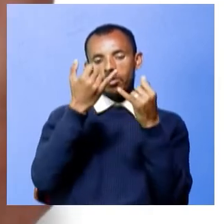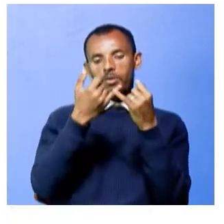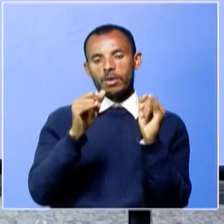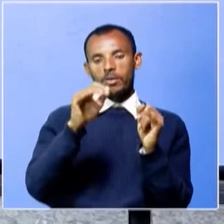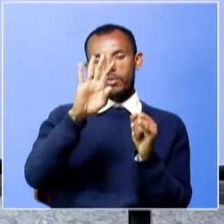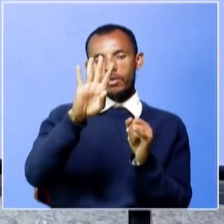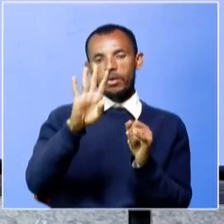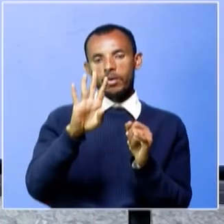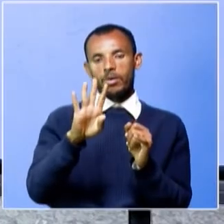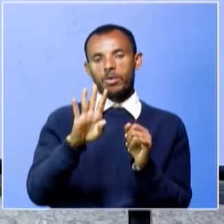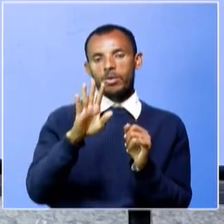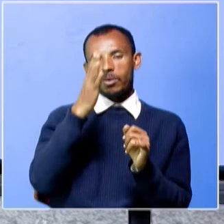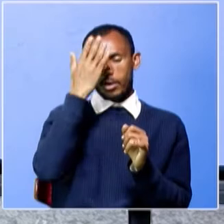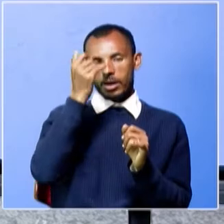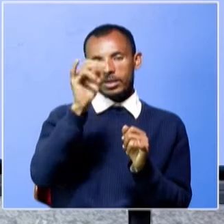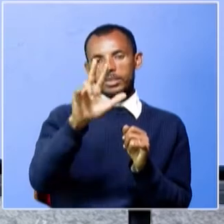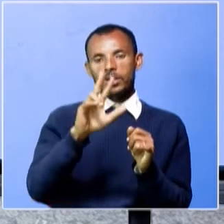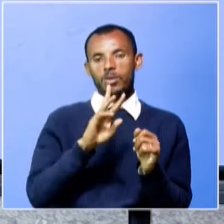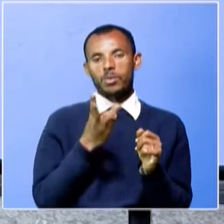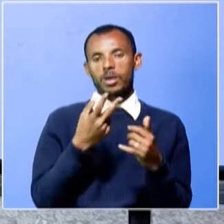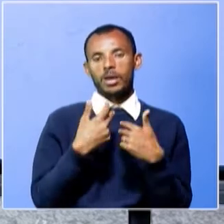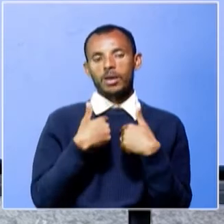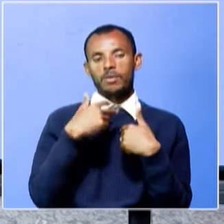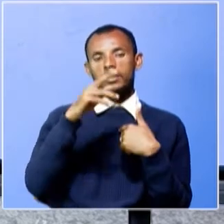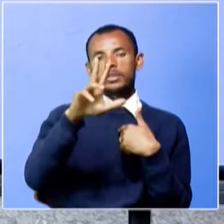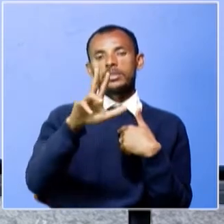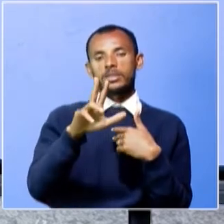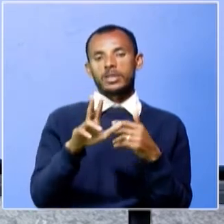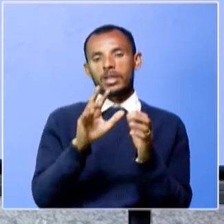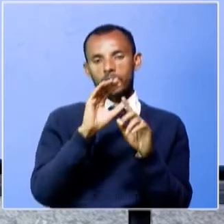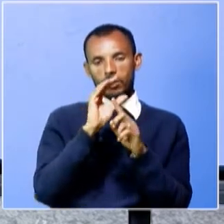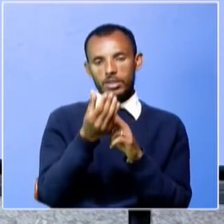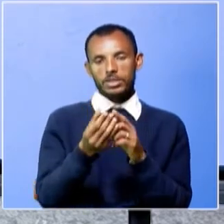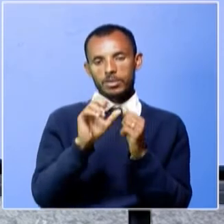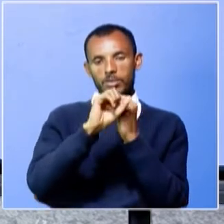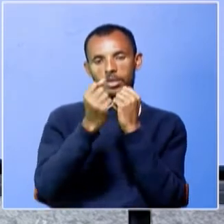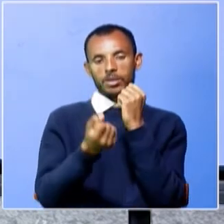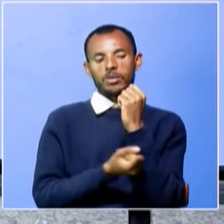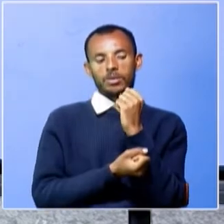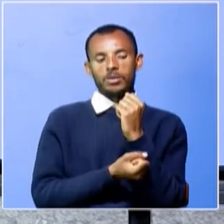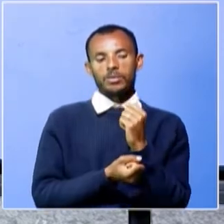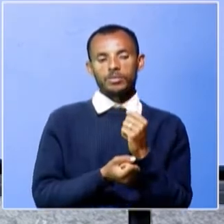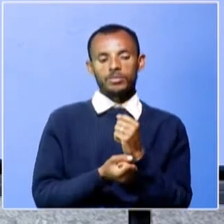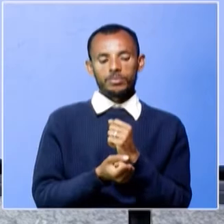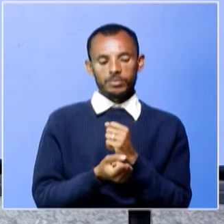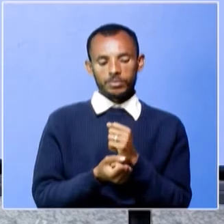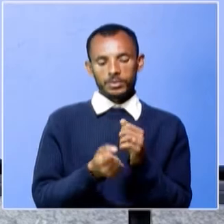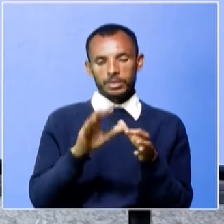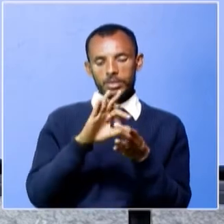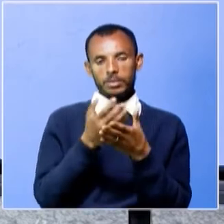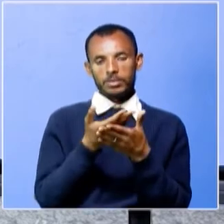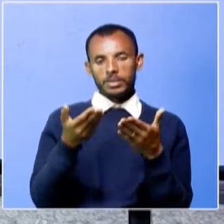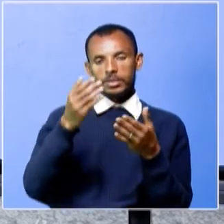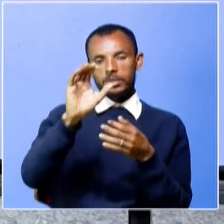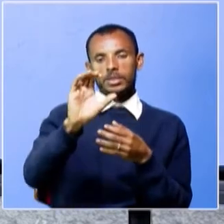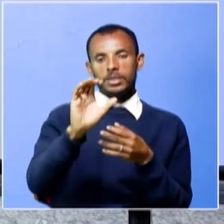4. Why 3? Because we have 3 favorable conditions based on the statement in